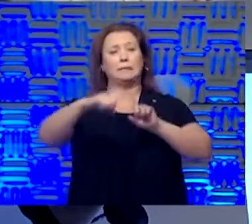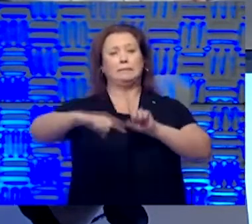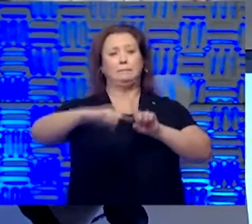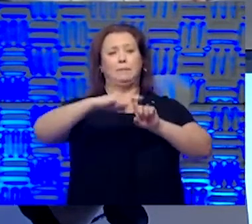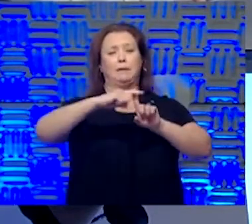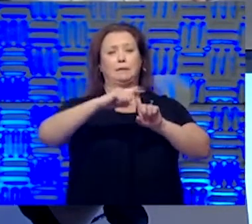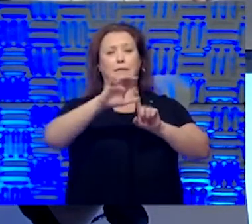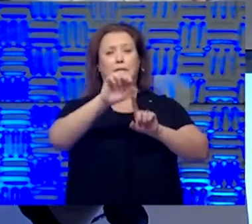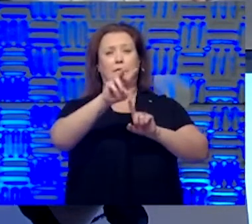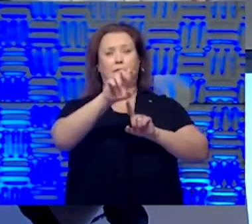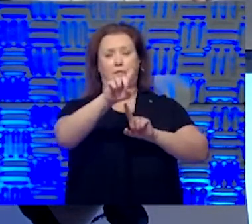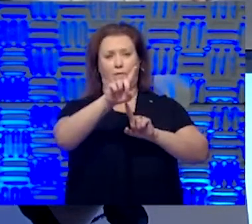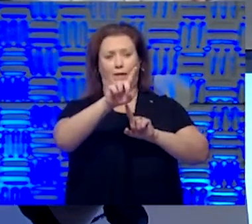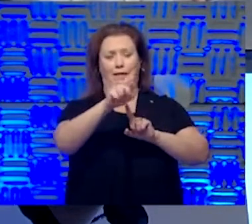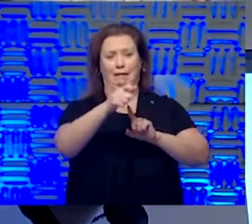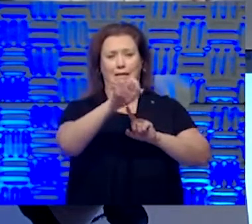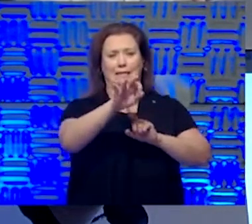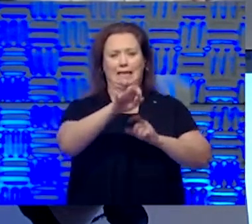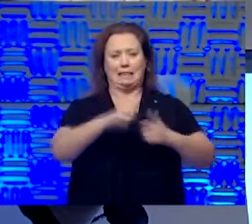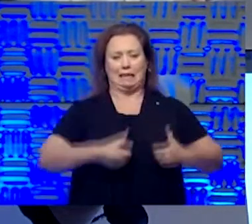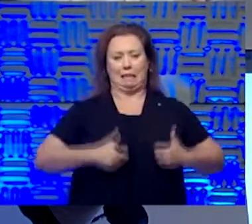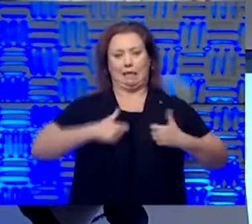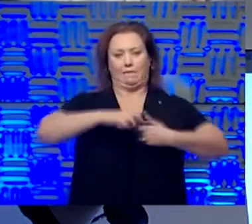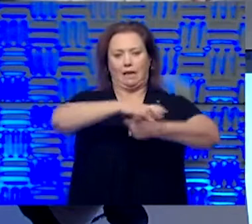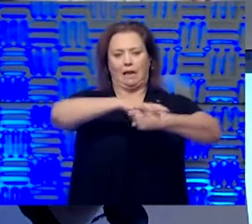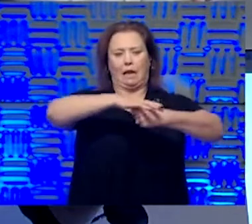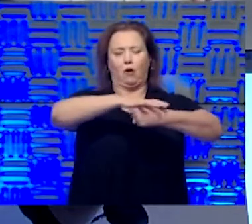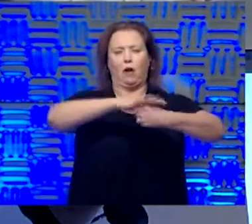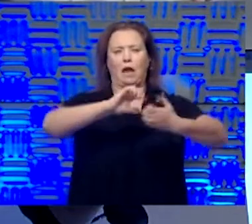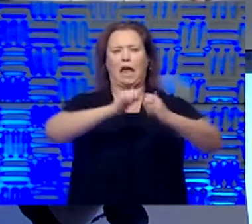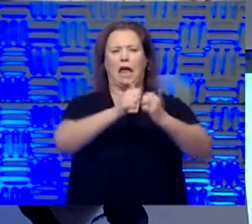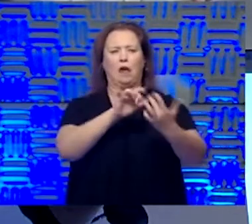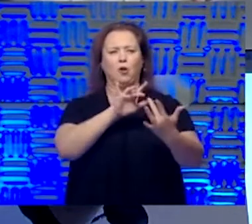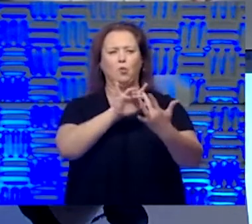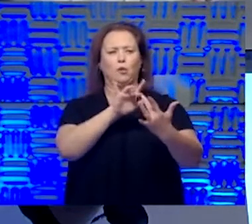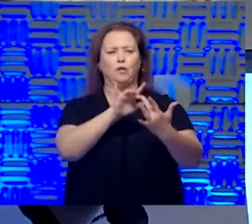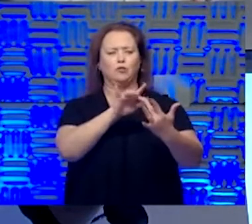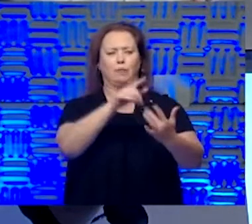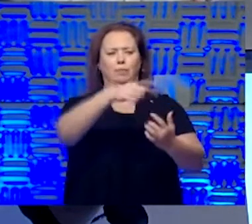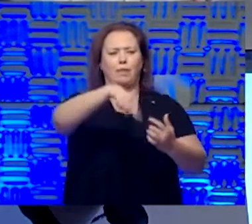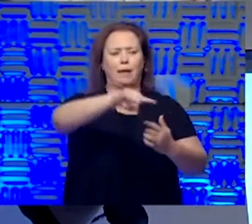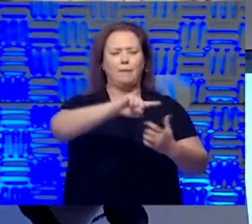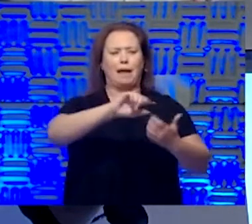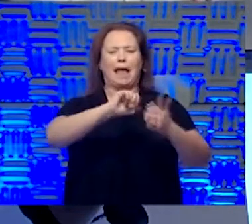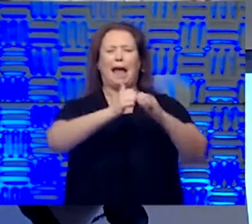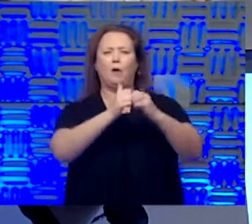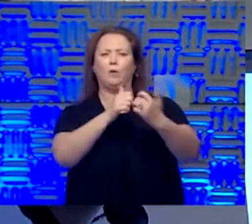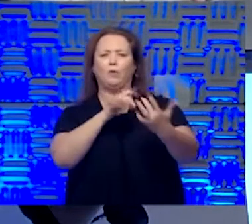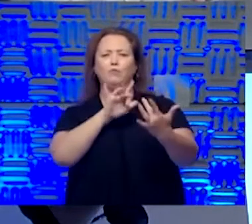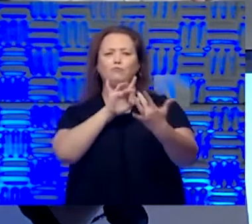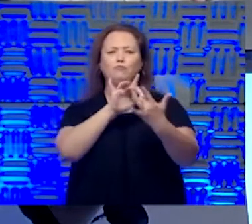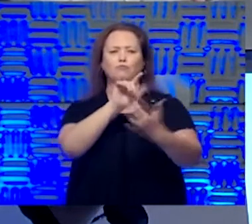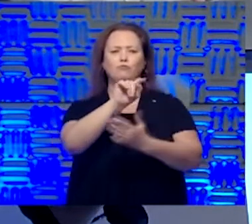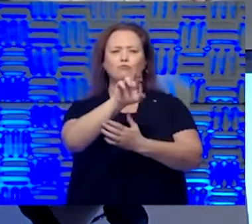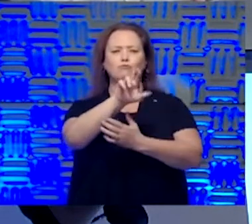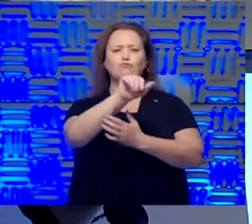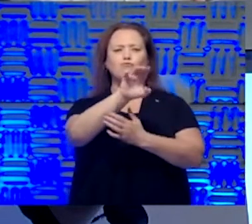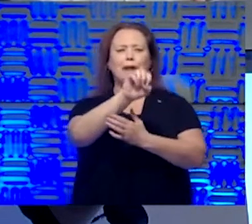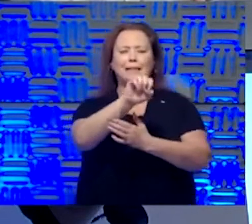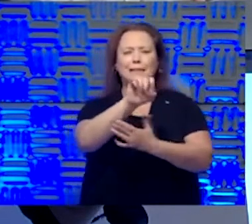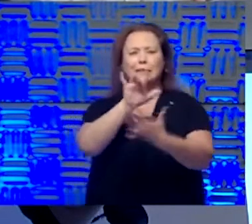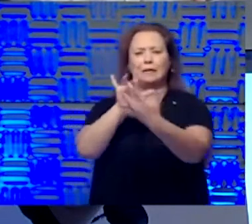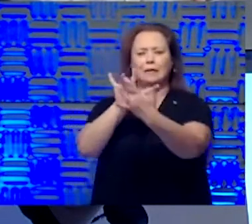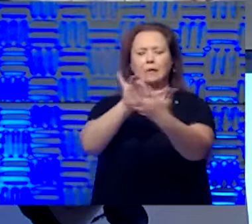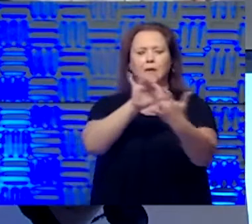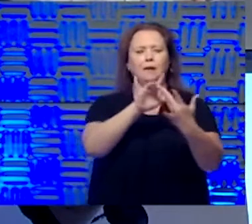they live in one of these areas, how do you reach them and how do you trace where they might have had contact? Where to